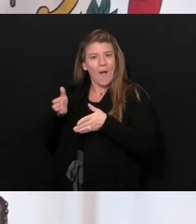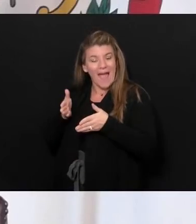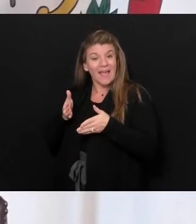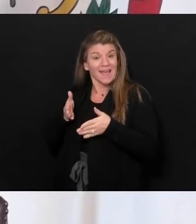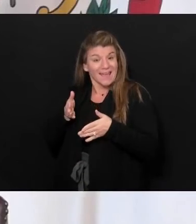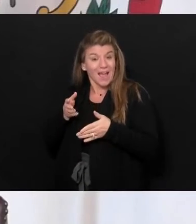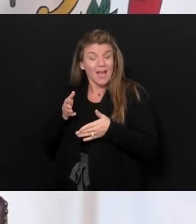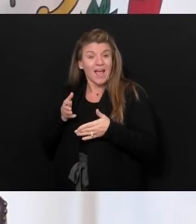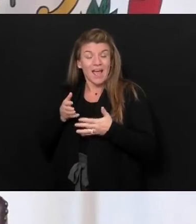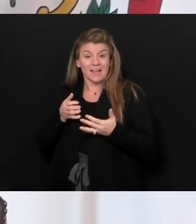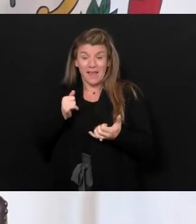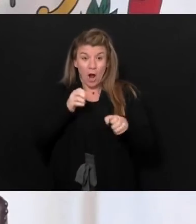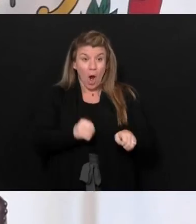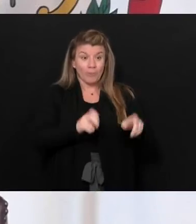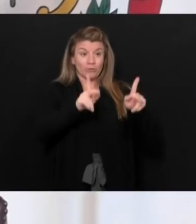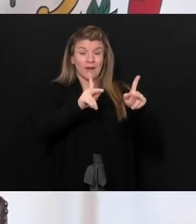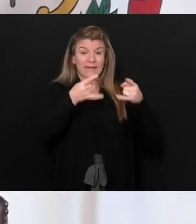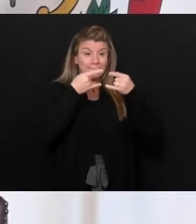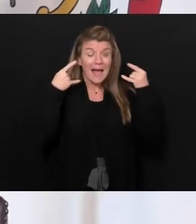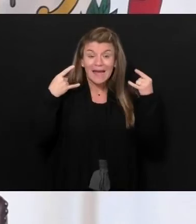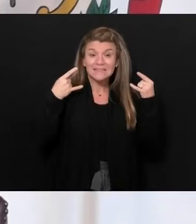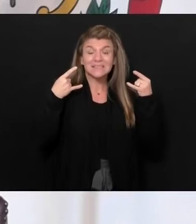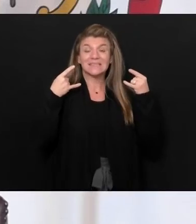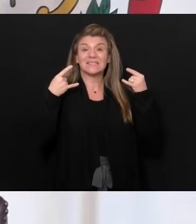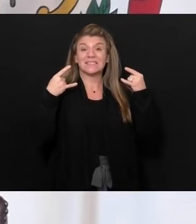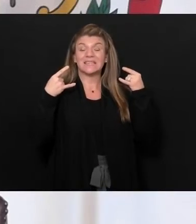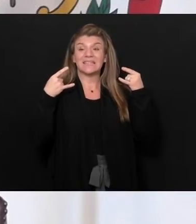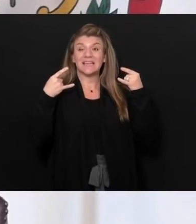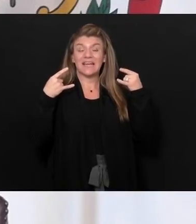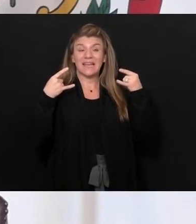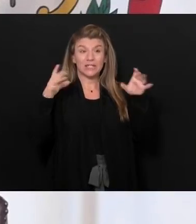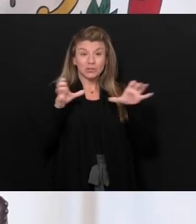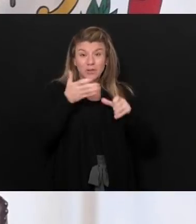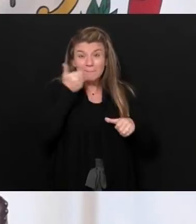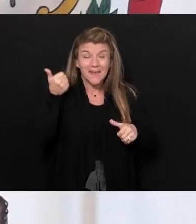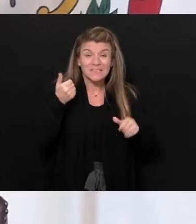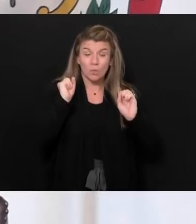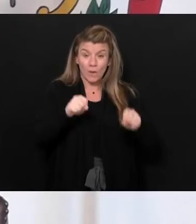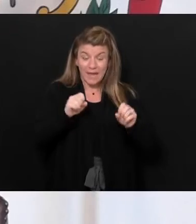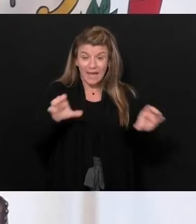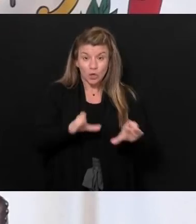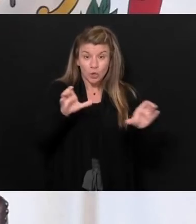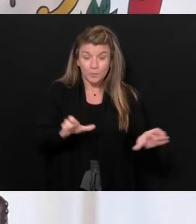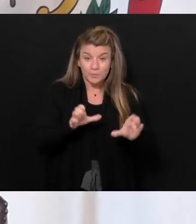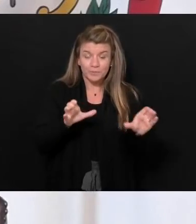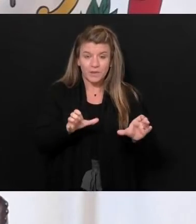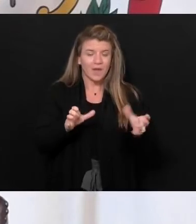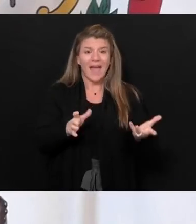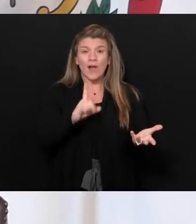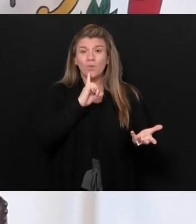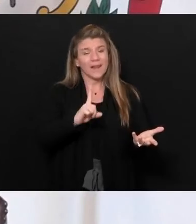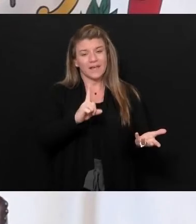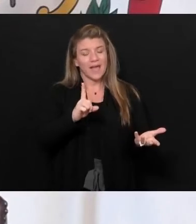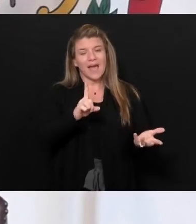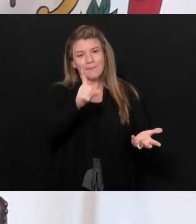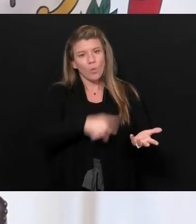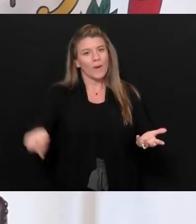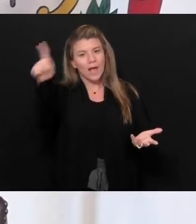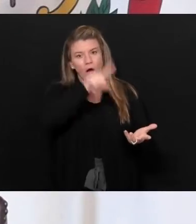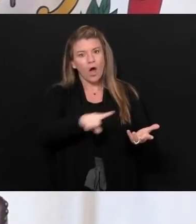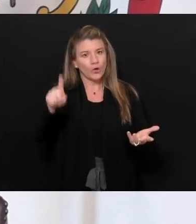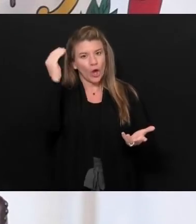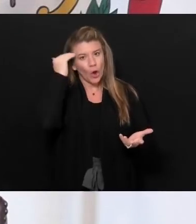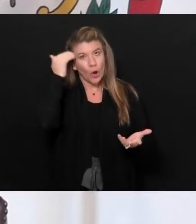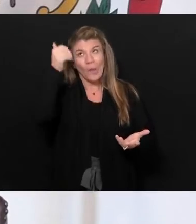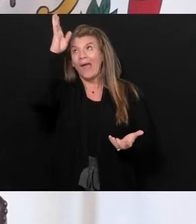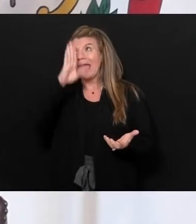have the opportunity, the power of the mass to really just do the very best we possibly can. And God knows, I mean, really and truly,